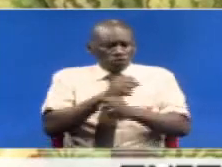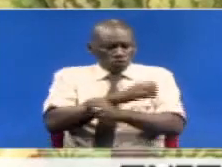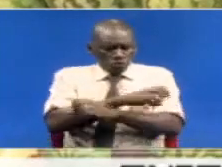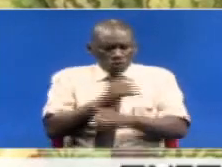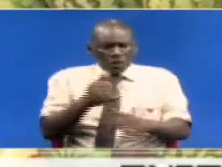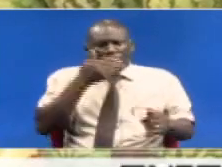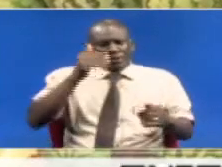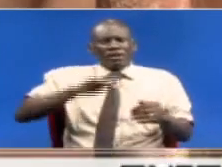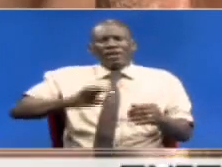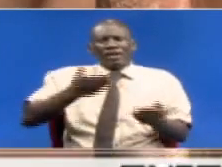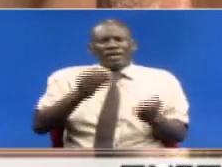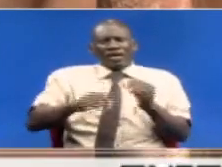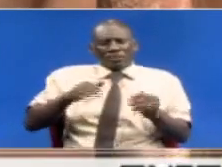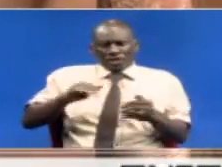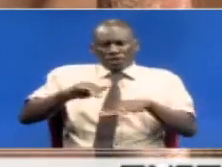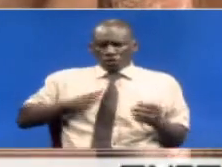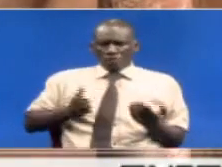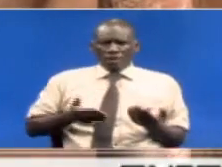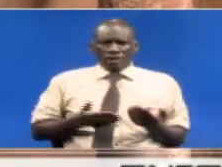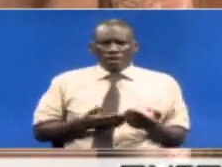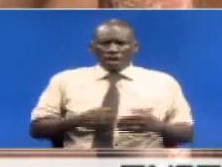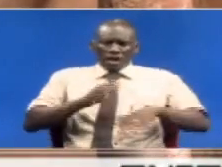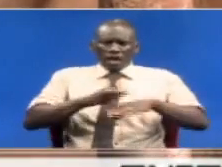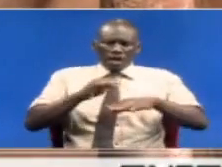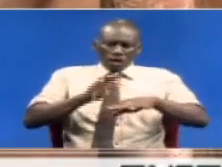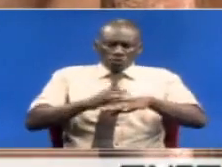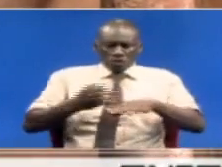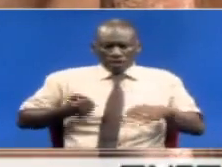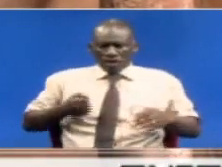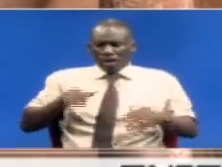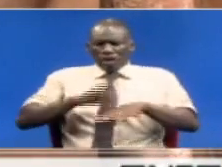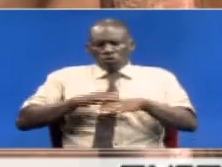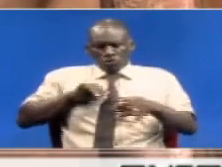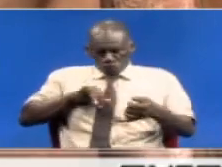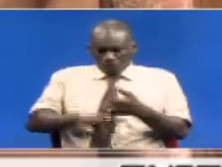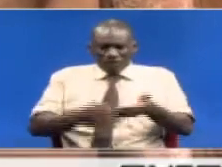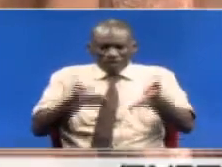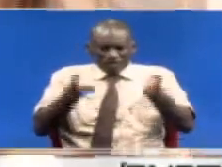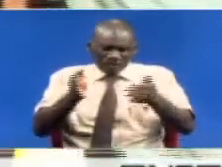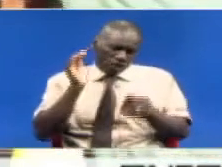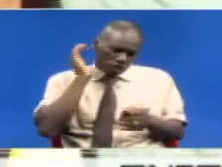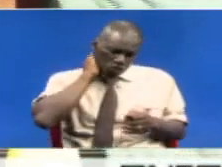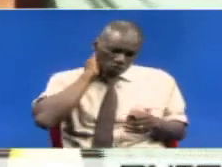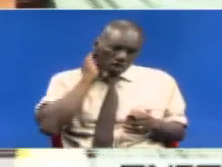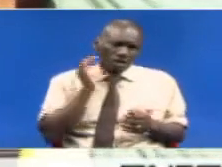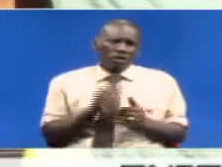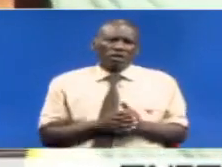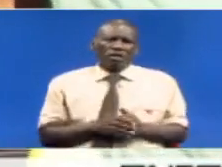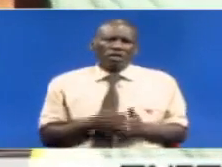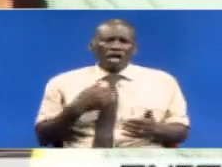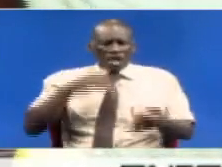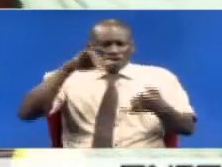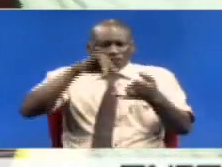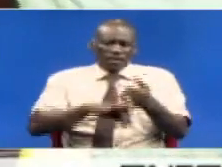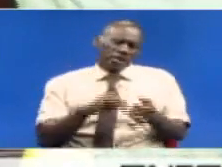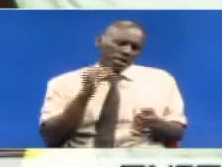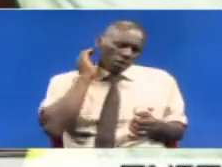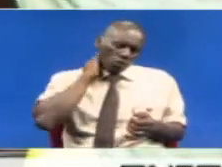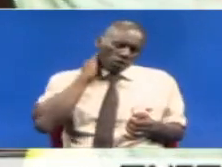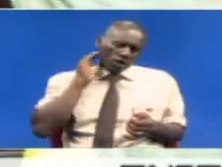Kenya region. Mzuri, msichana mzuri, mama mzuri, ako hapa Murang'a Mukoyo. Umeoa msichana wa Murang'a. Na